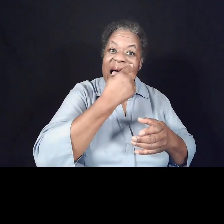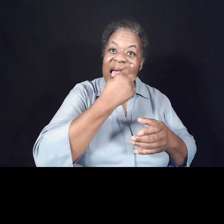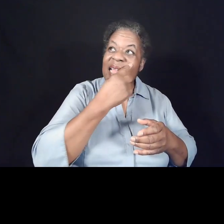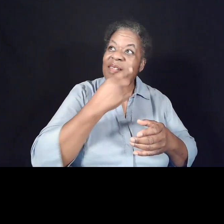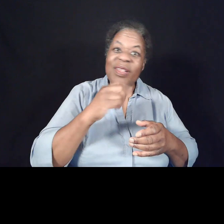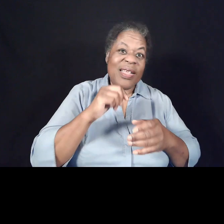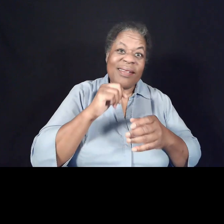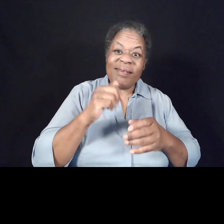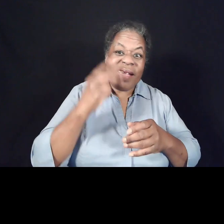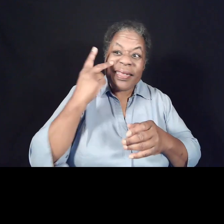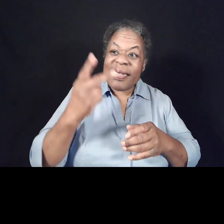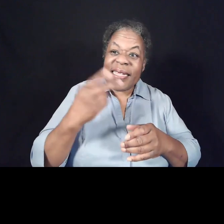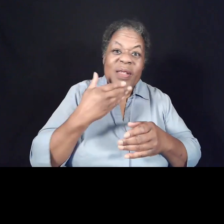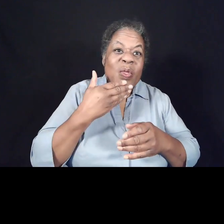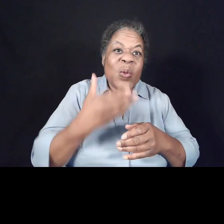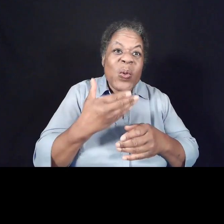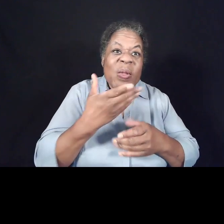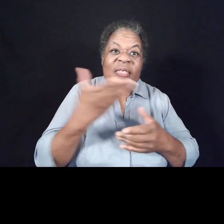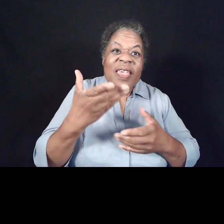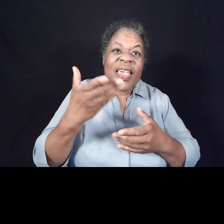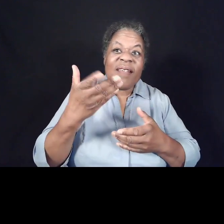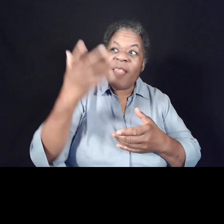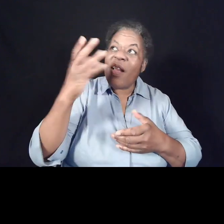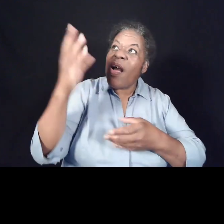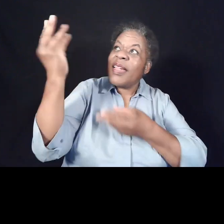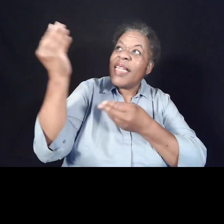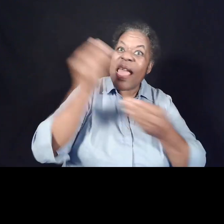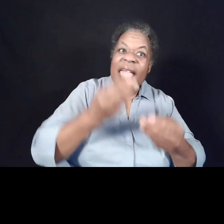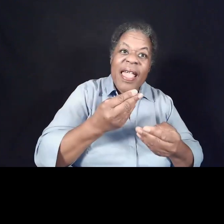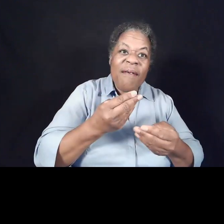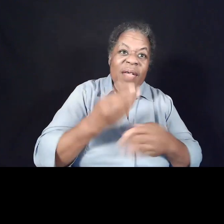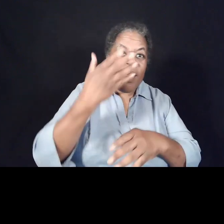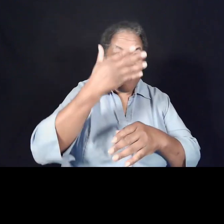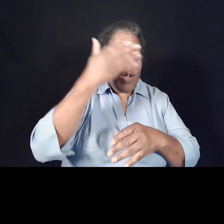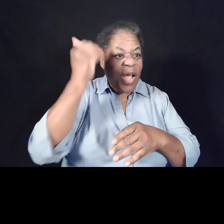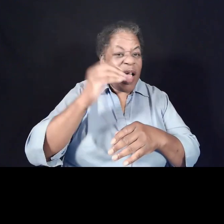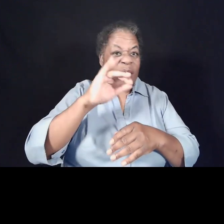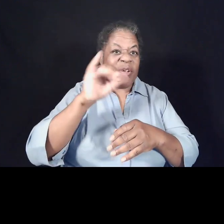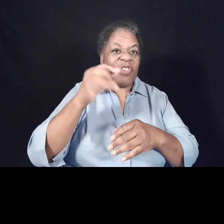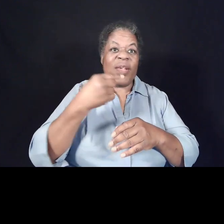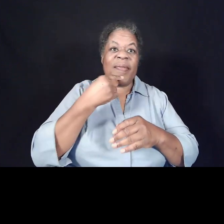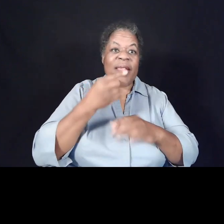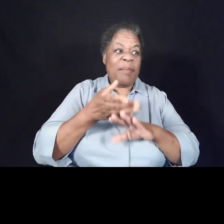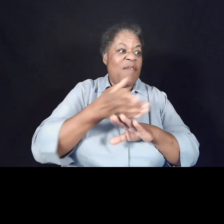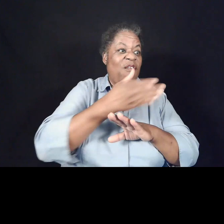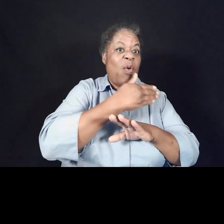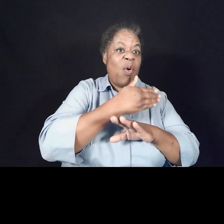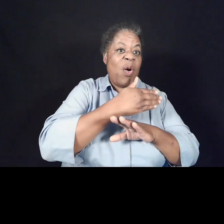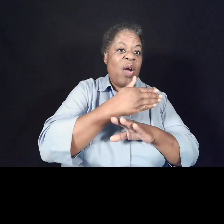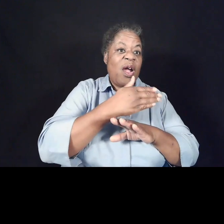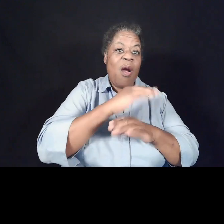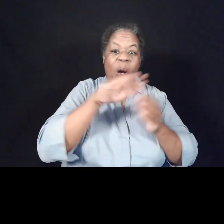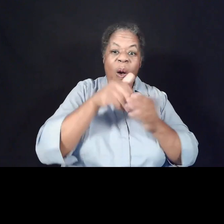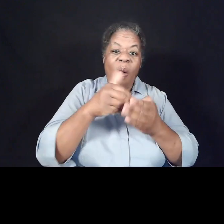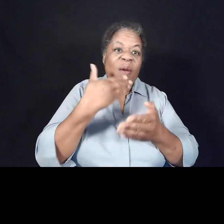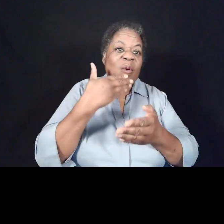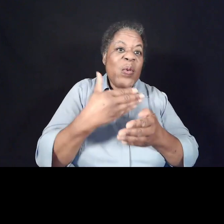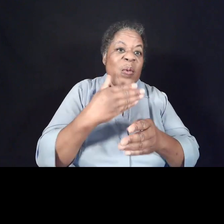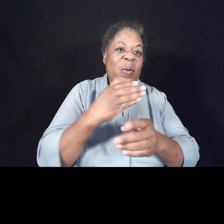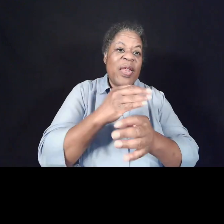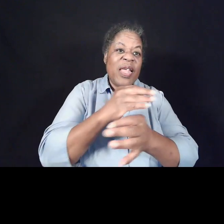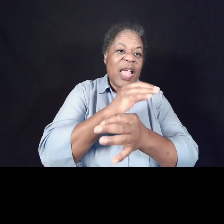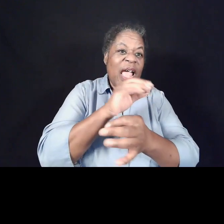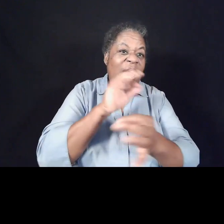God wanted for them. They had forgotten what James told them earlier, that every good and perfect gift is